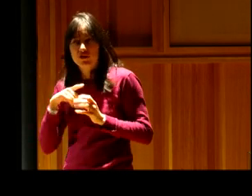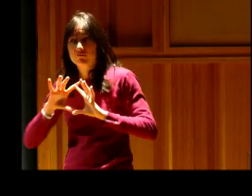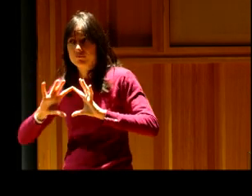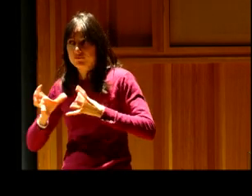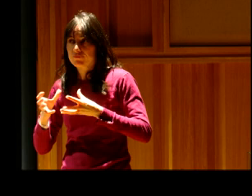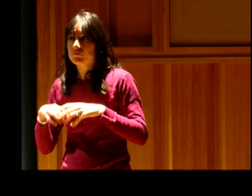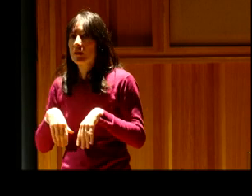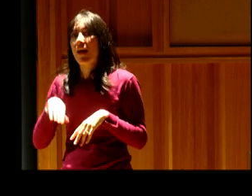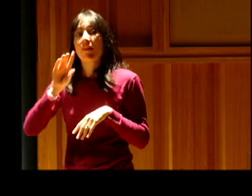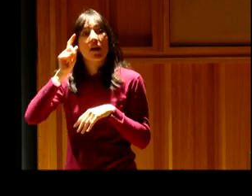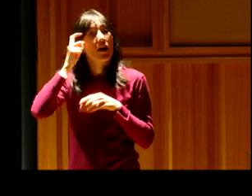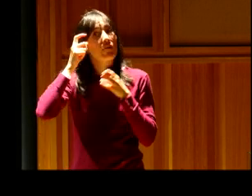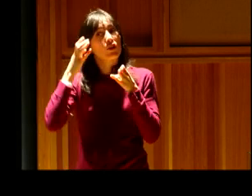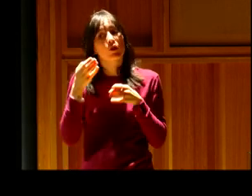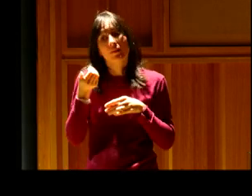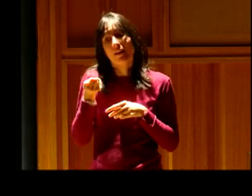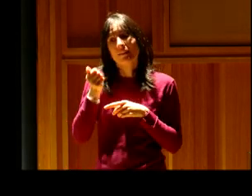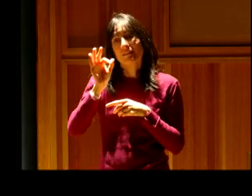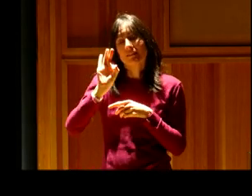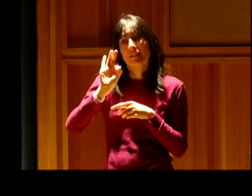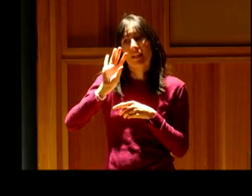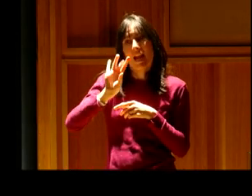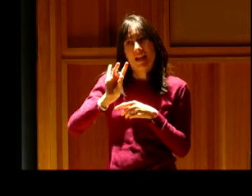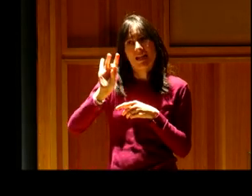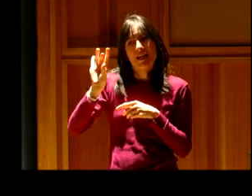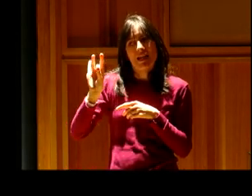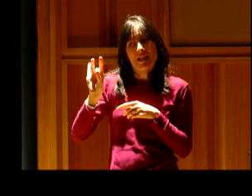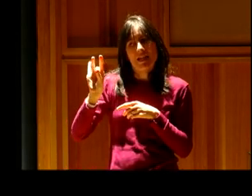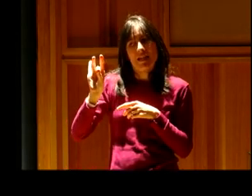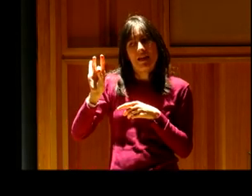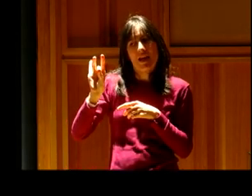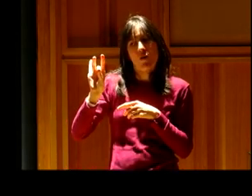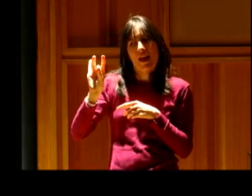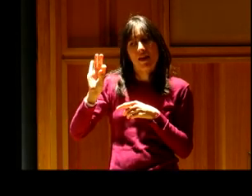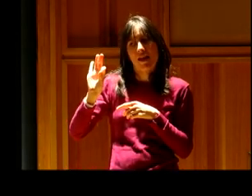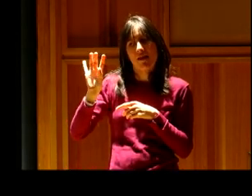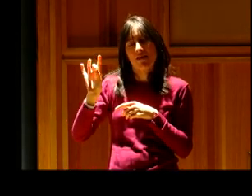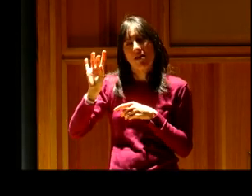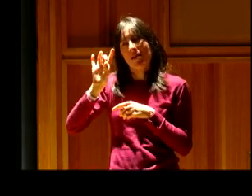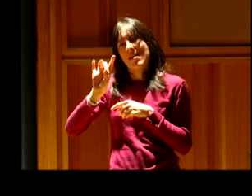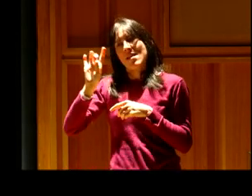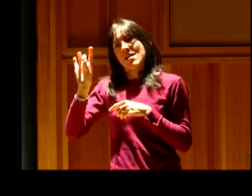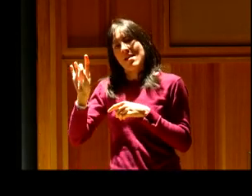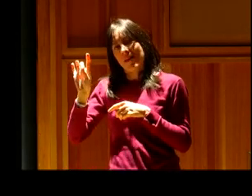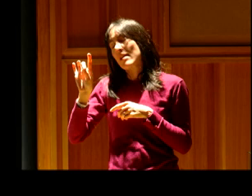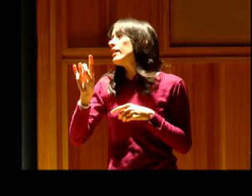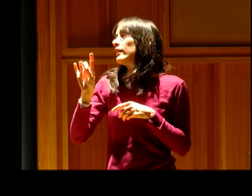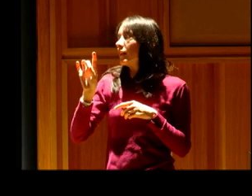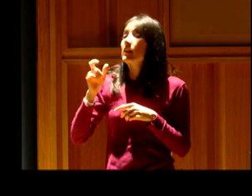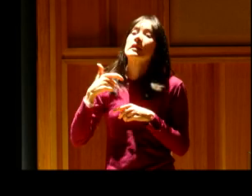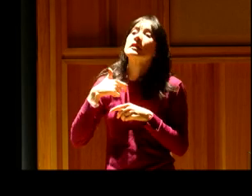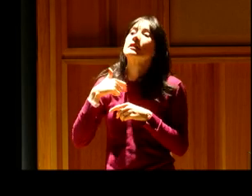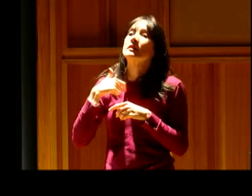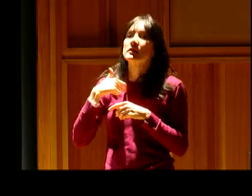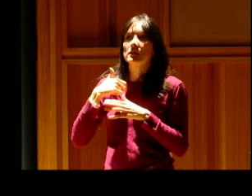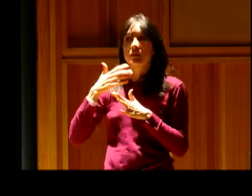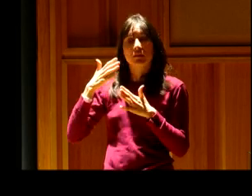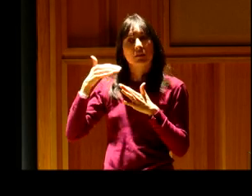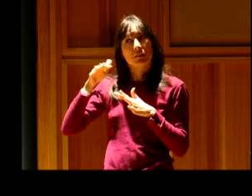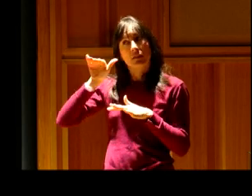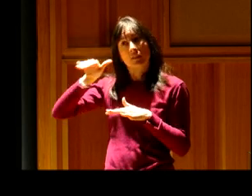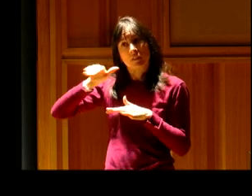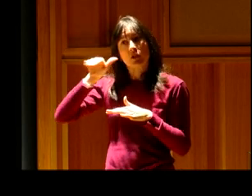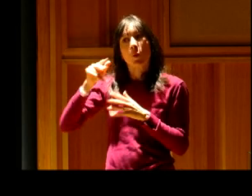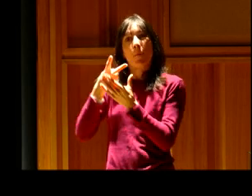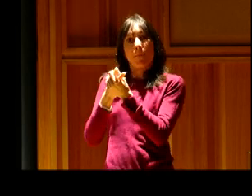governor in 1998, they made so much noise about this that the two candidates running against each other both pledged